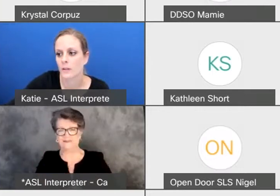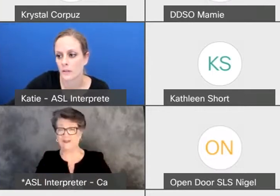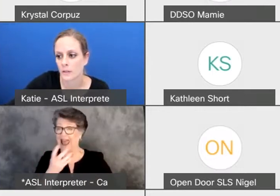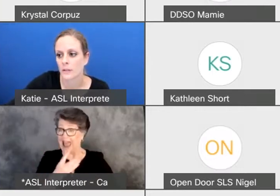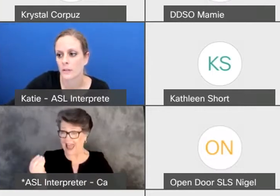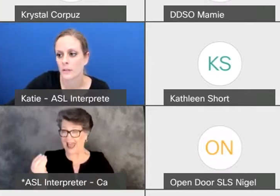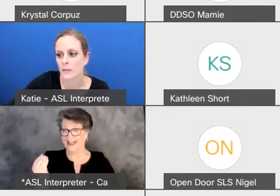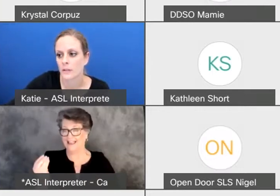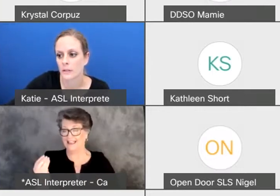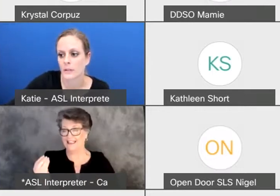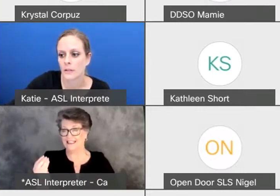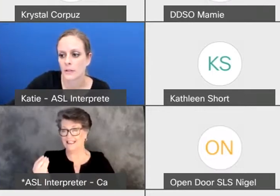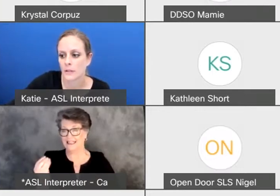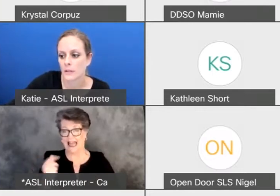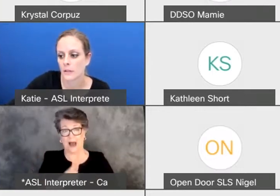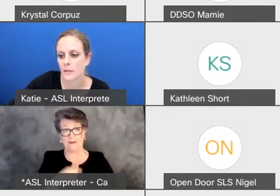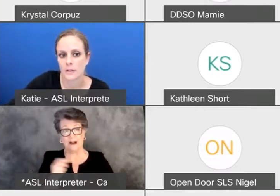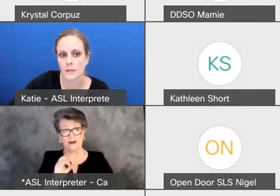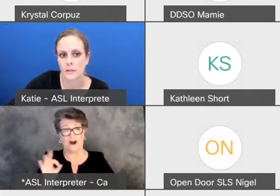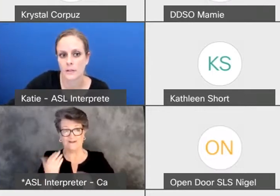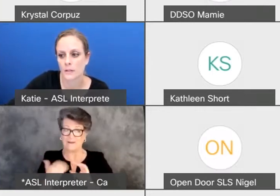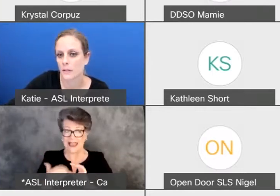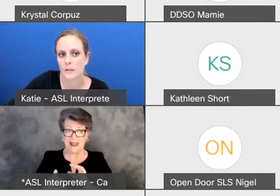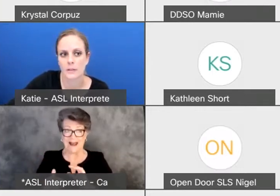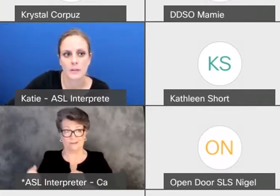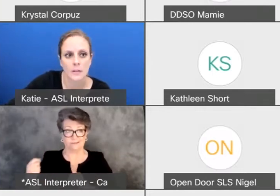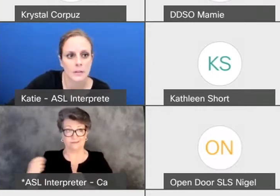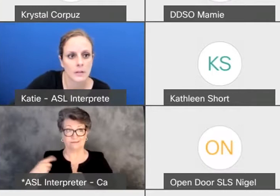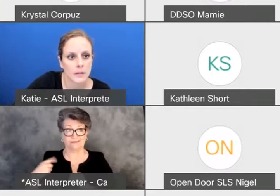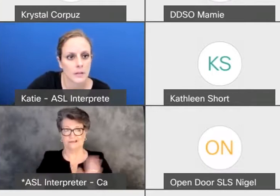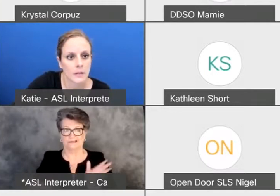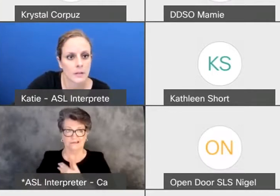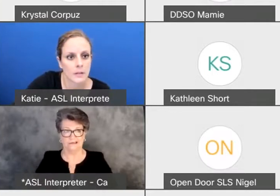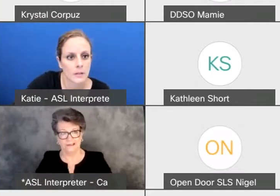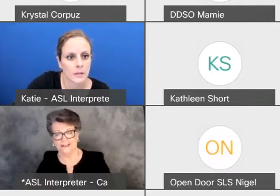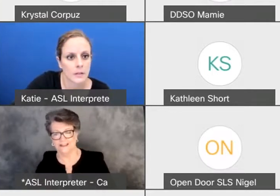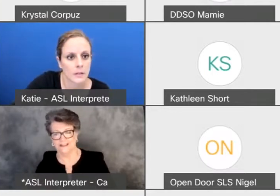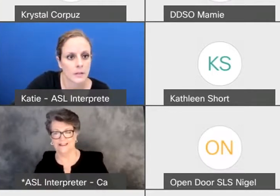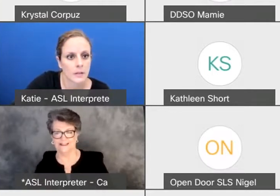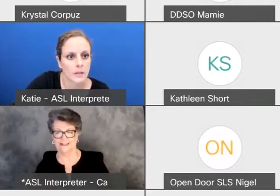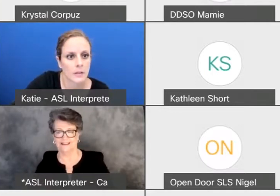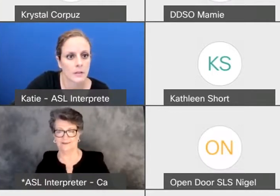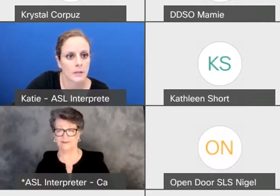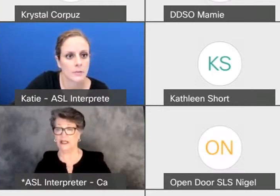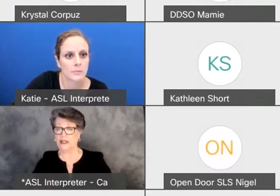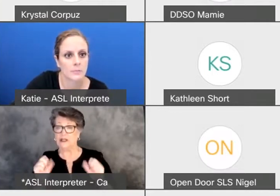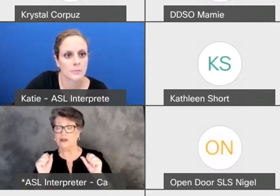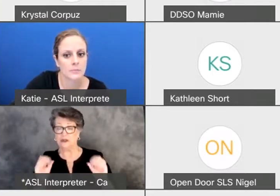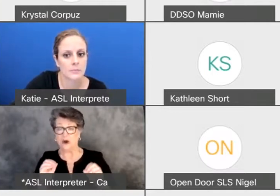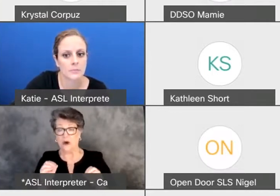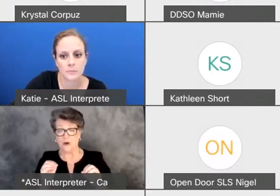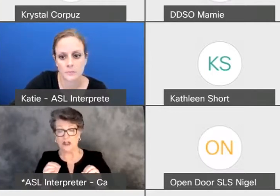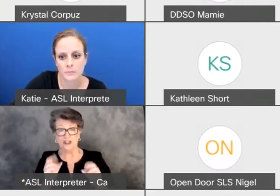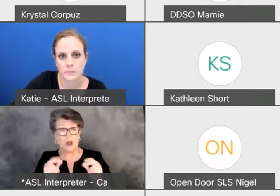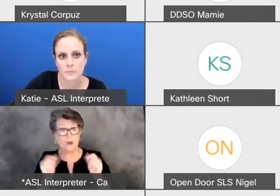And I'm going to turn off my email, because otherwise it's going to be very distracting. So, Kelsey, real quickly,